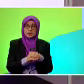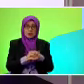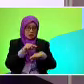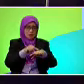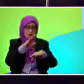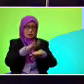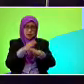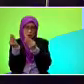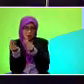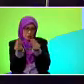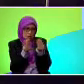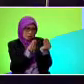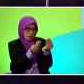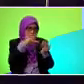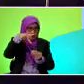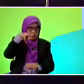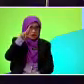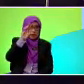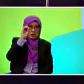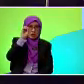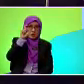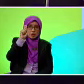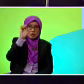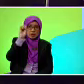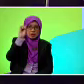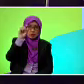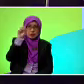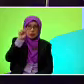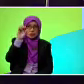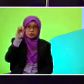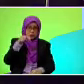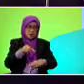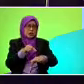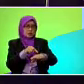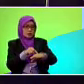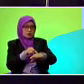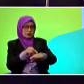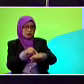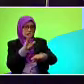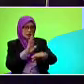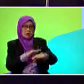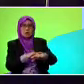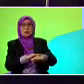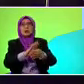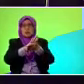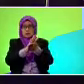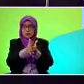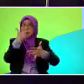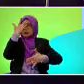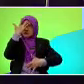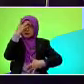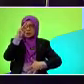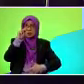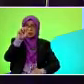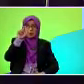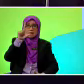the protozoa. Protozoa and bring it to human, and we get malaria. Oh, no. Whew, that's really bad.